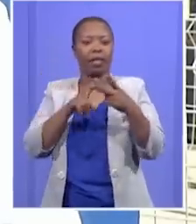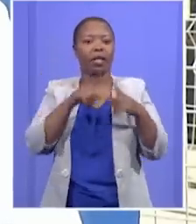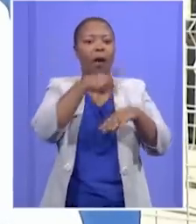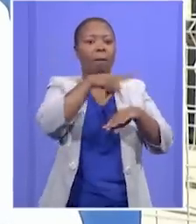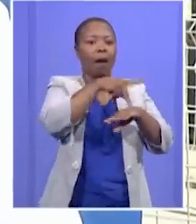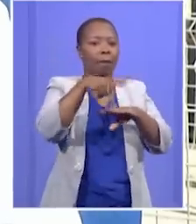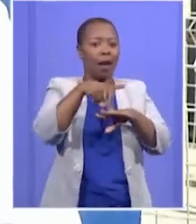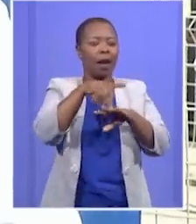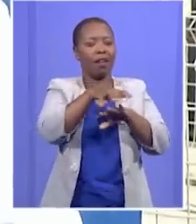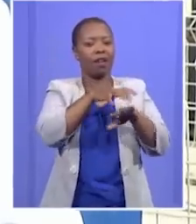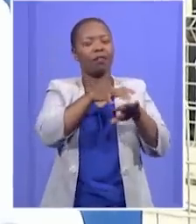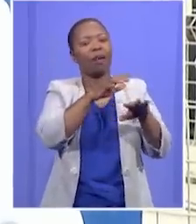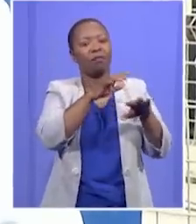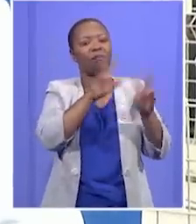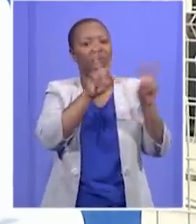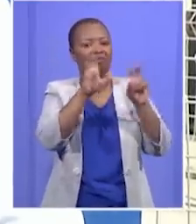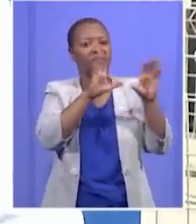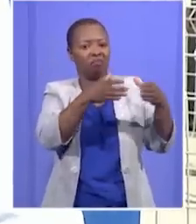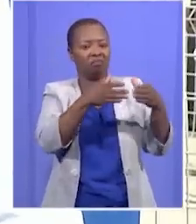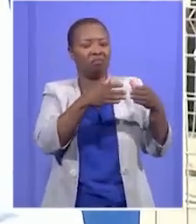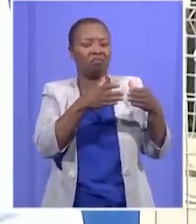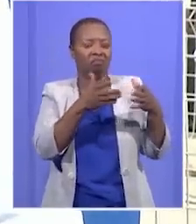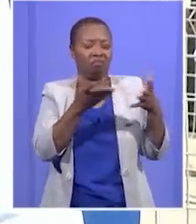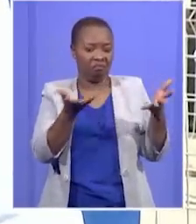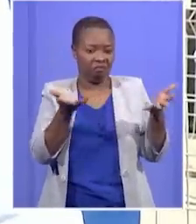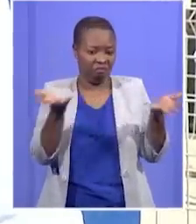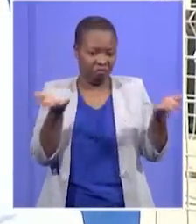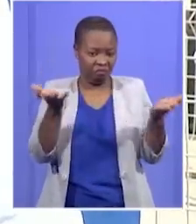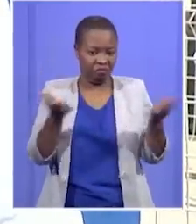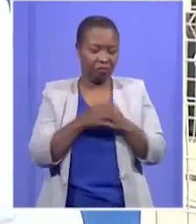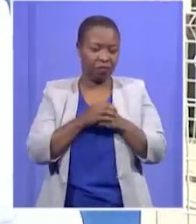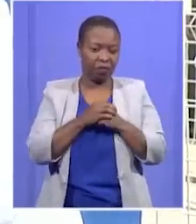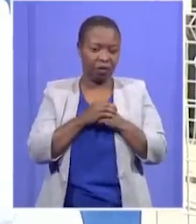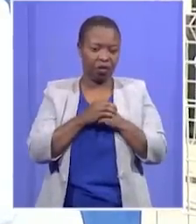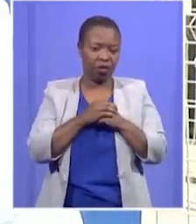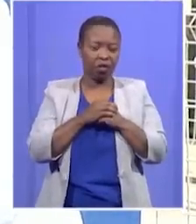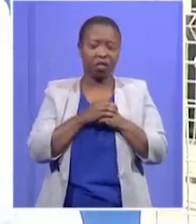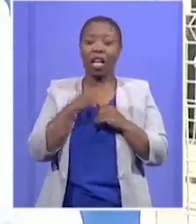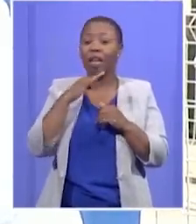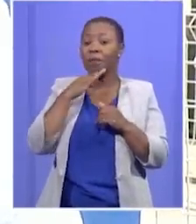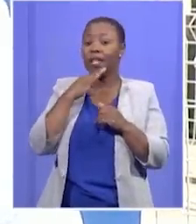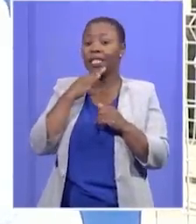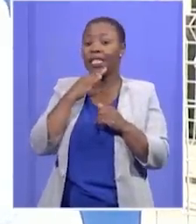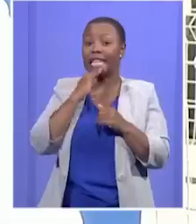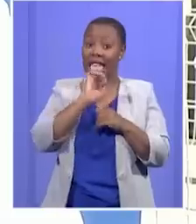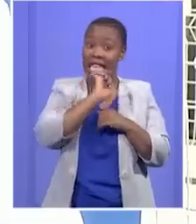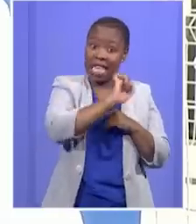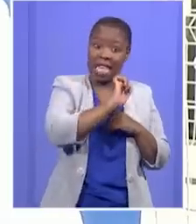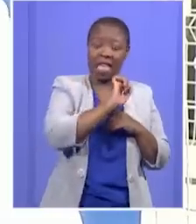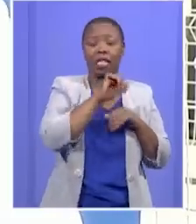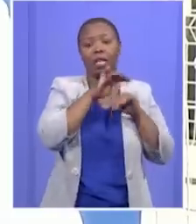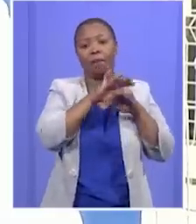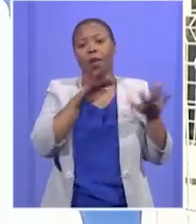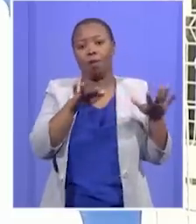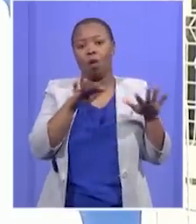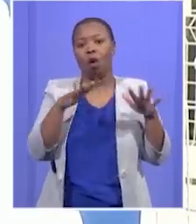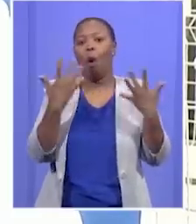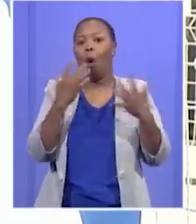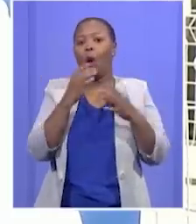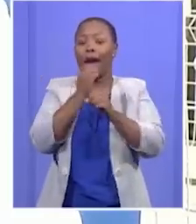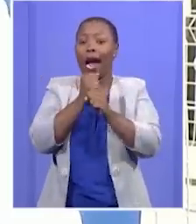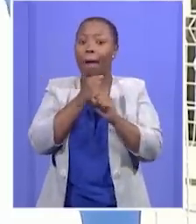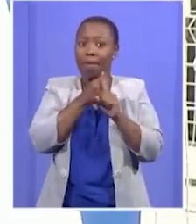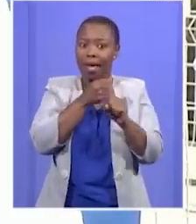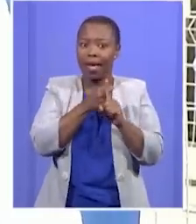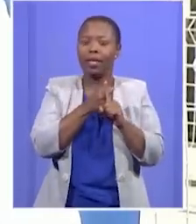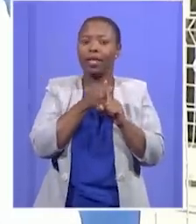seat. So basically, his people or his campaign really calculated well going into